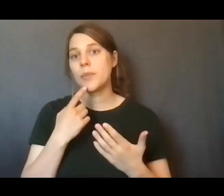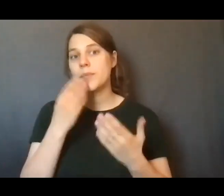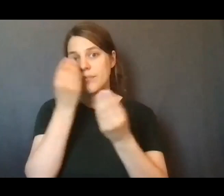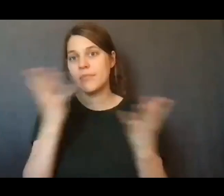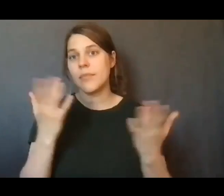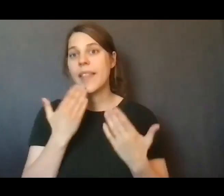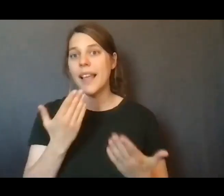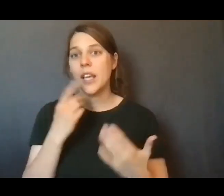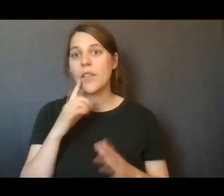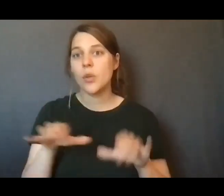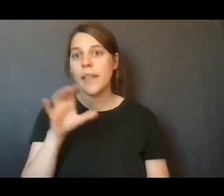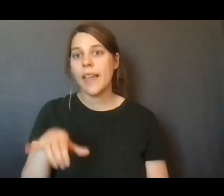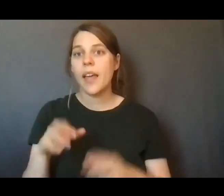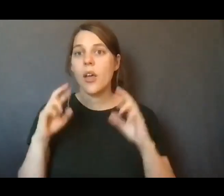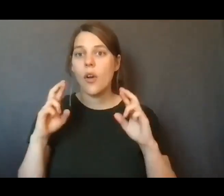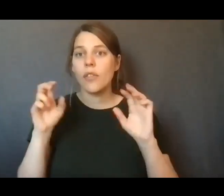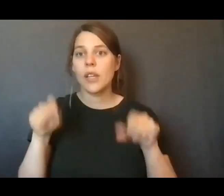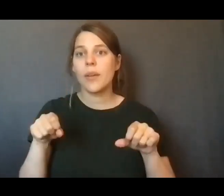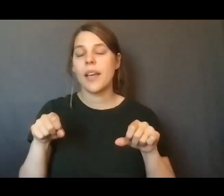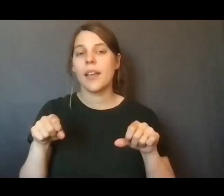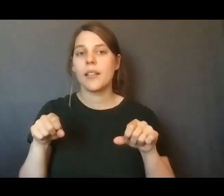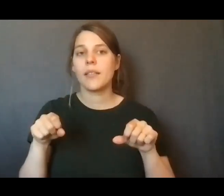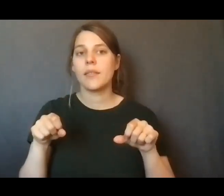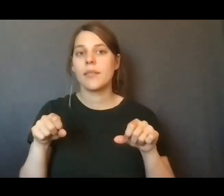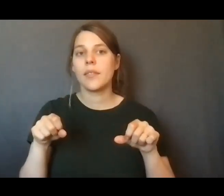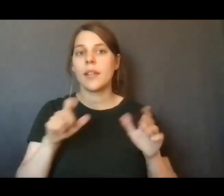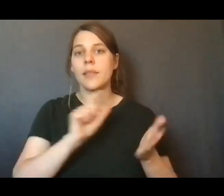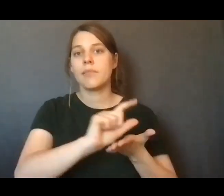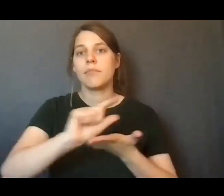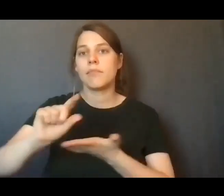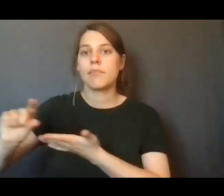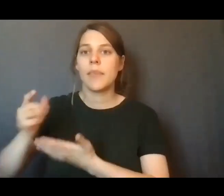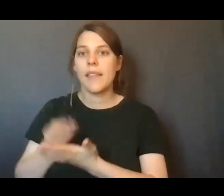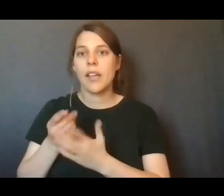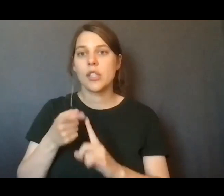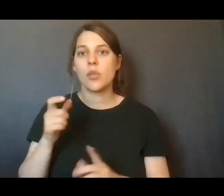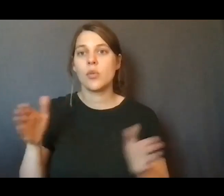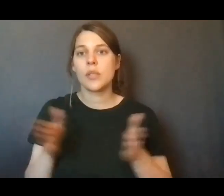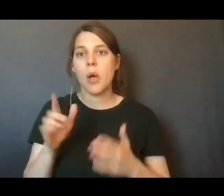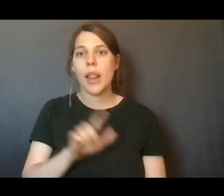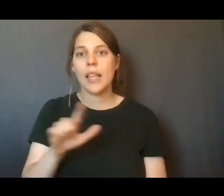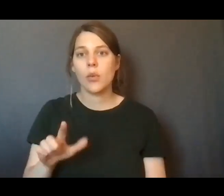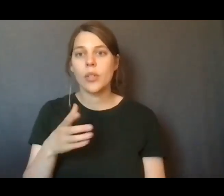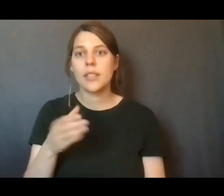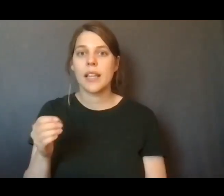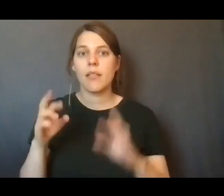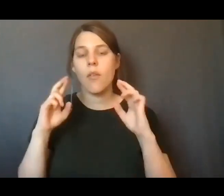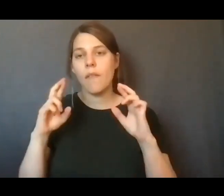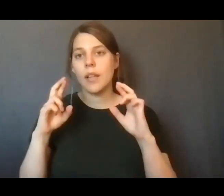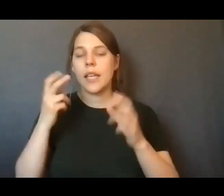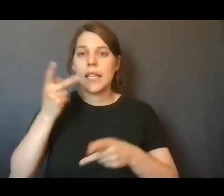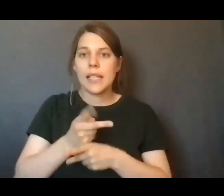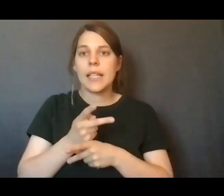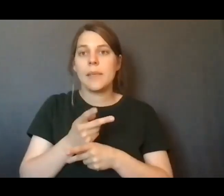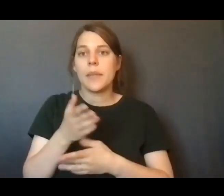doing that, and hopefully we're able to deploy those funds, in small landlords, both to, ideally preserve some of the naturally